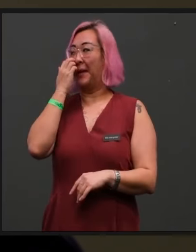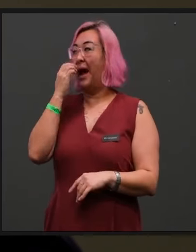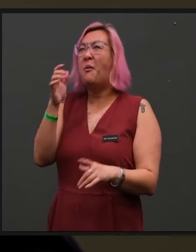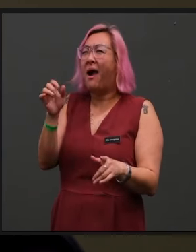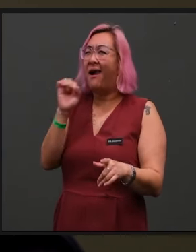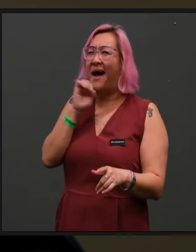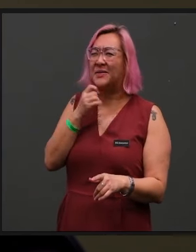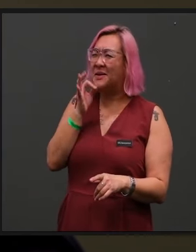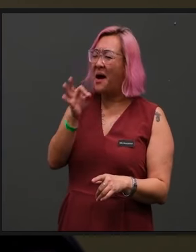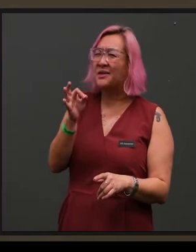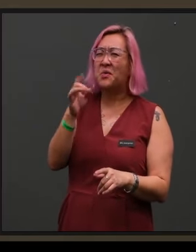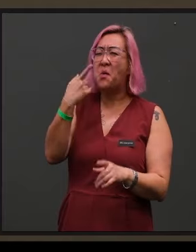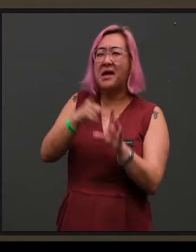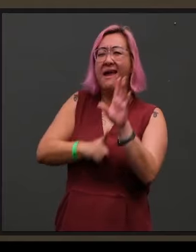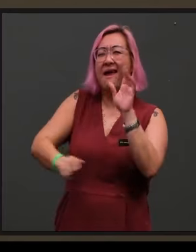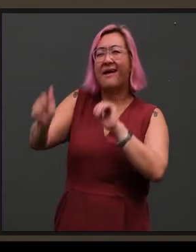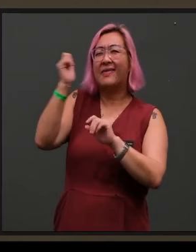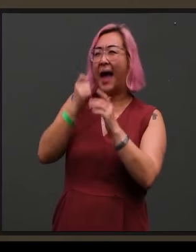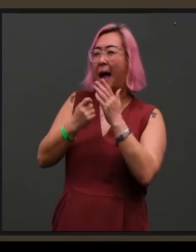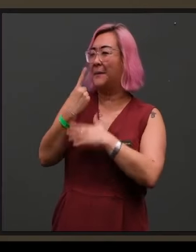in? I don't want to talk about